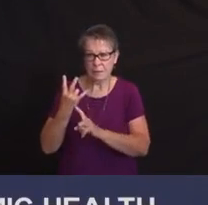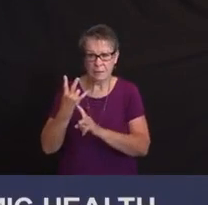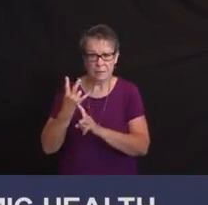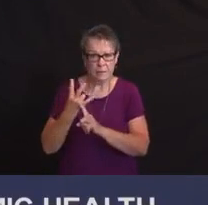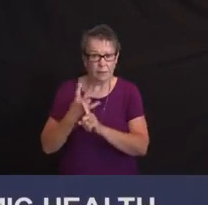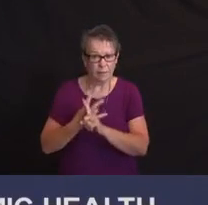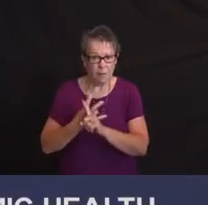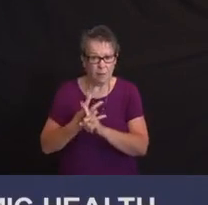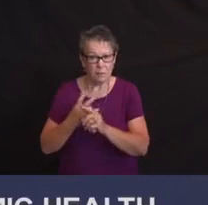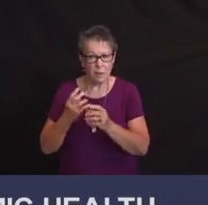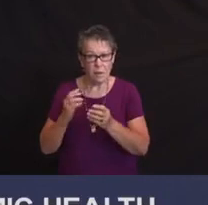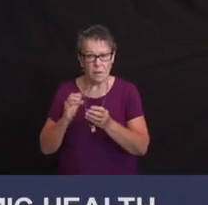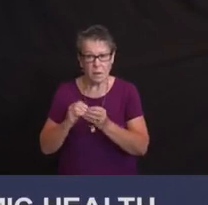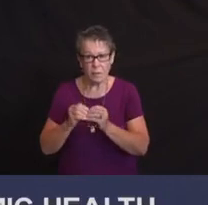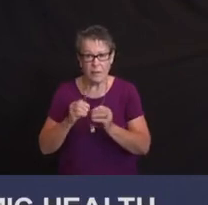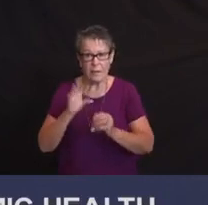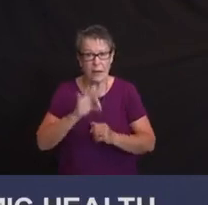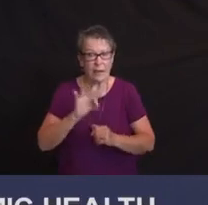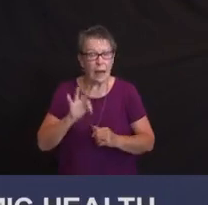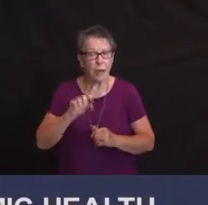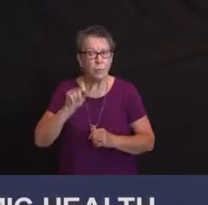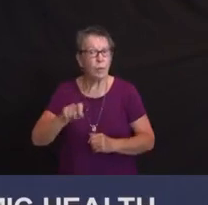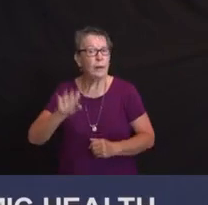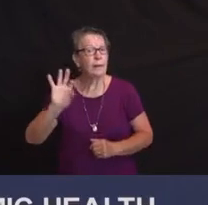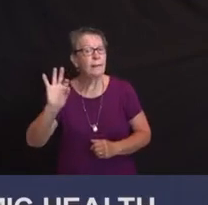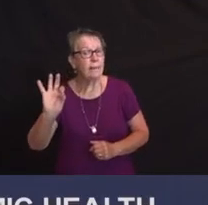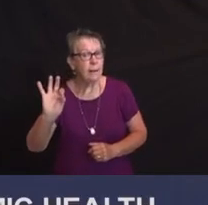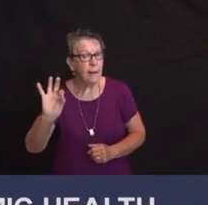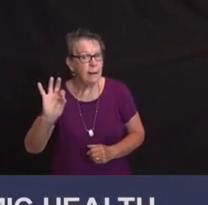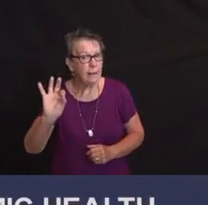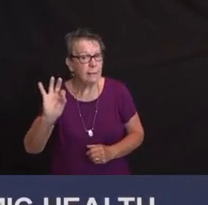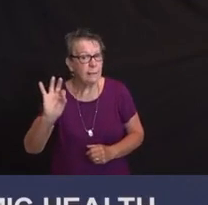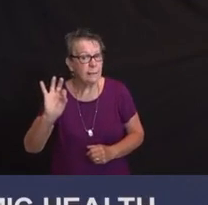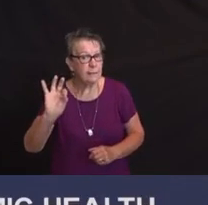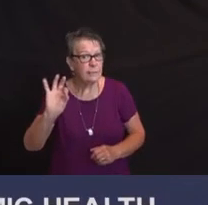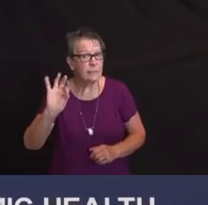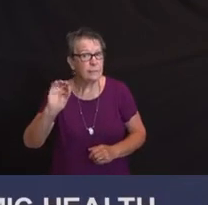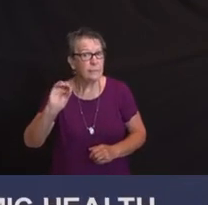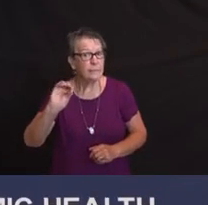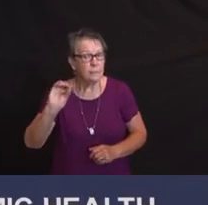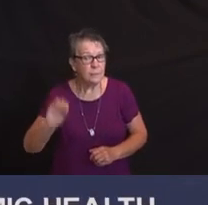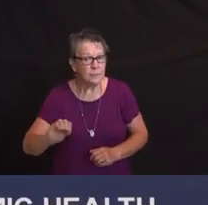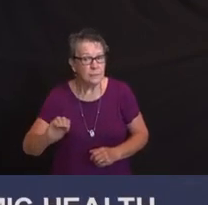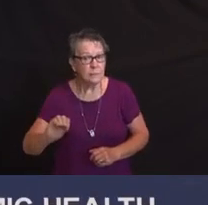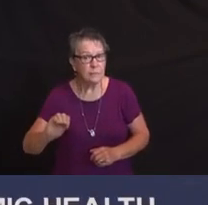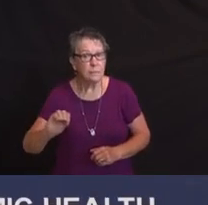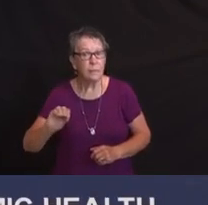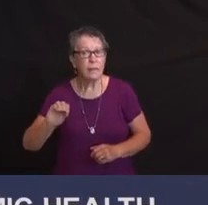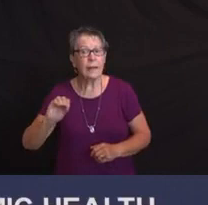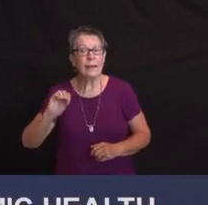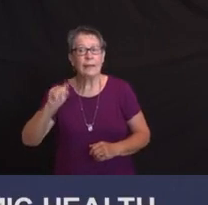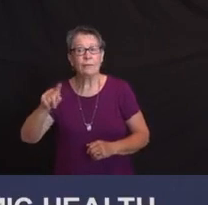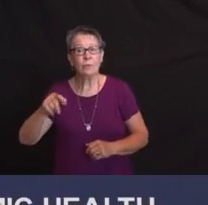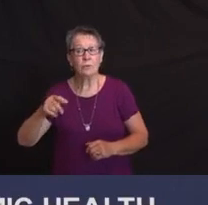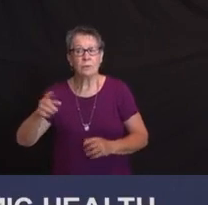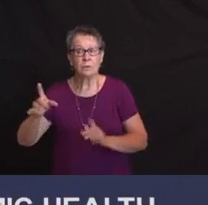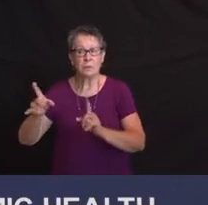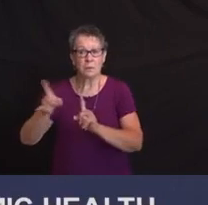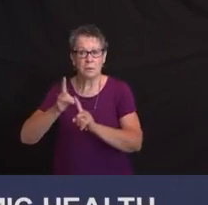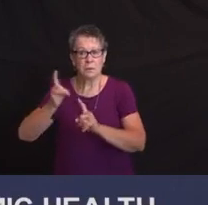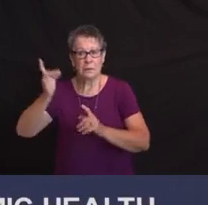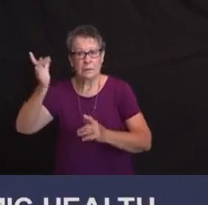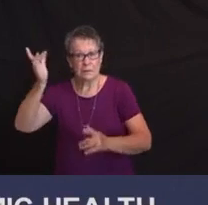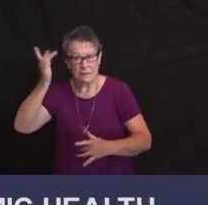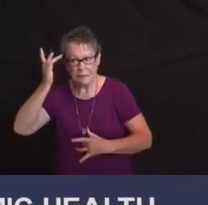99.9, 99 point, that you won't go to the hospital, 99.99, you won't go to the